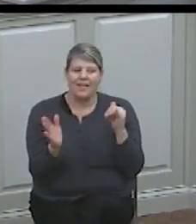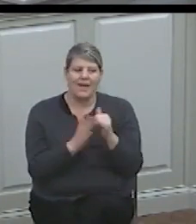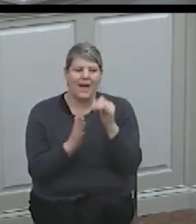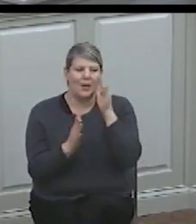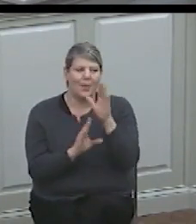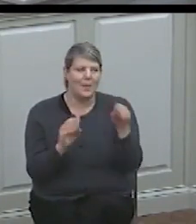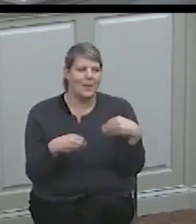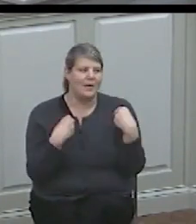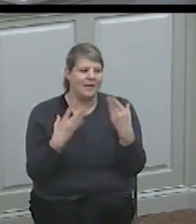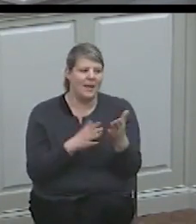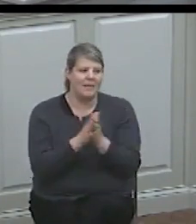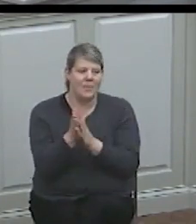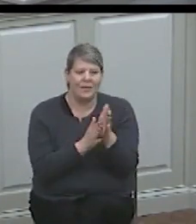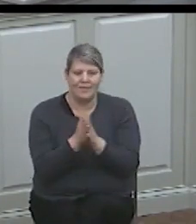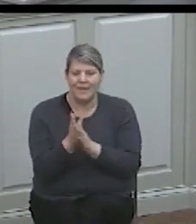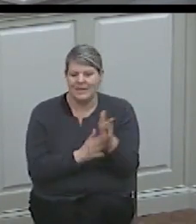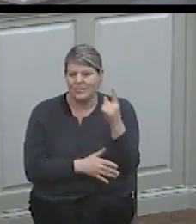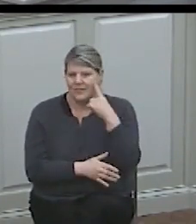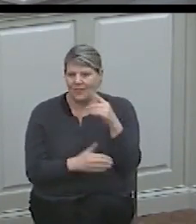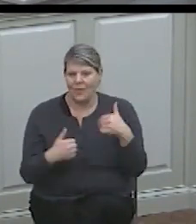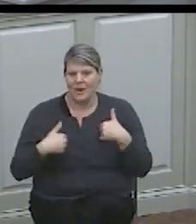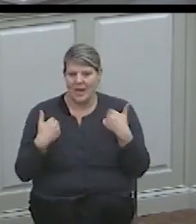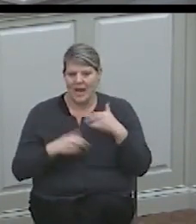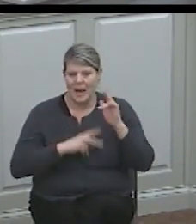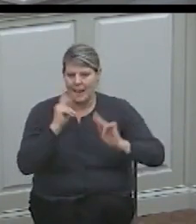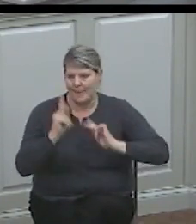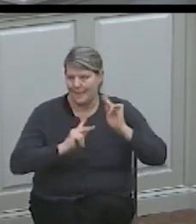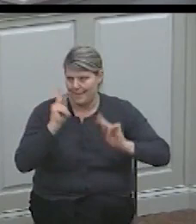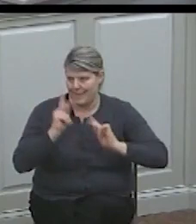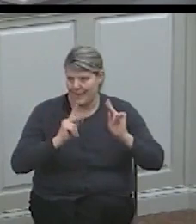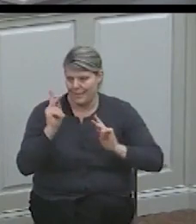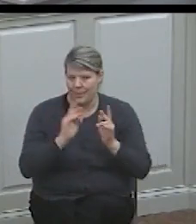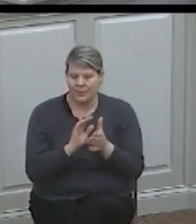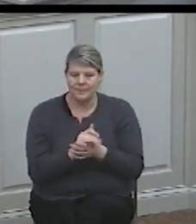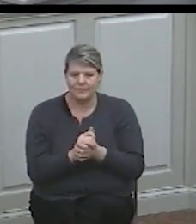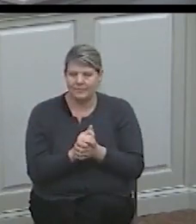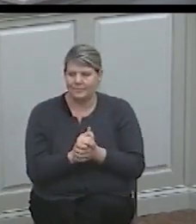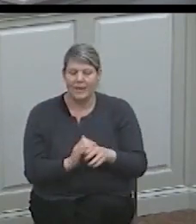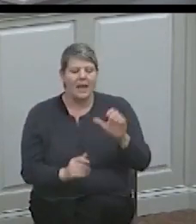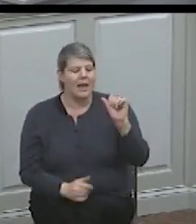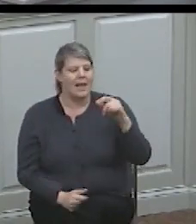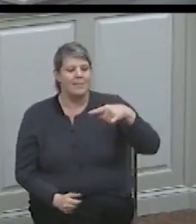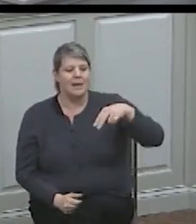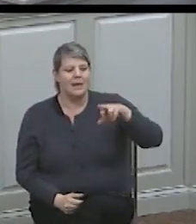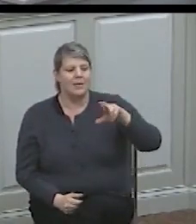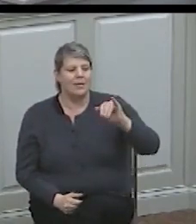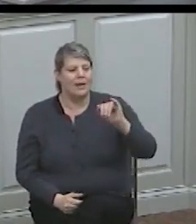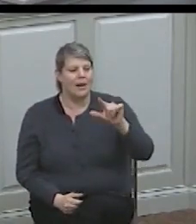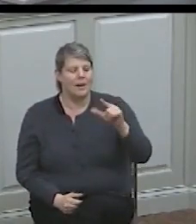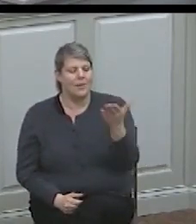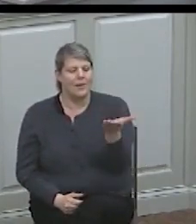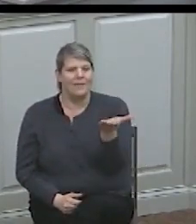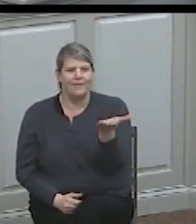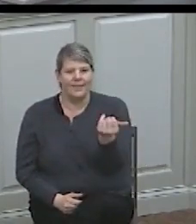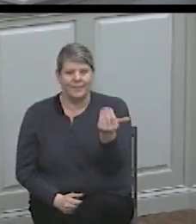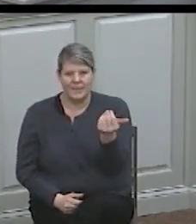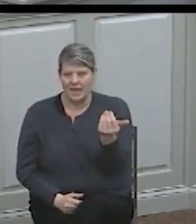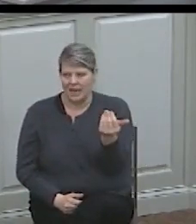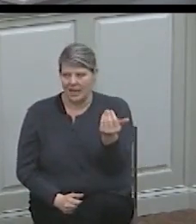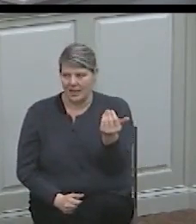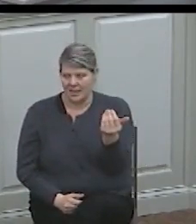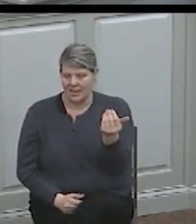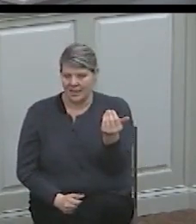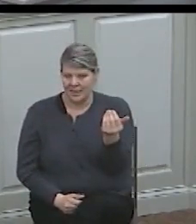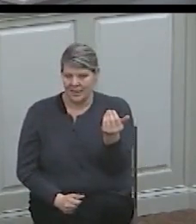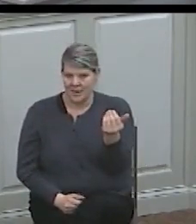parents to attend. Okay. What, the 15th, did you say? 15th, that's a Saturday, and that's a, you know, that's